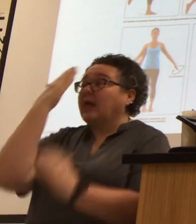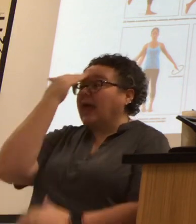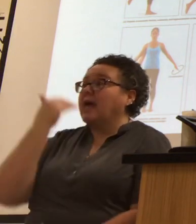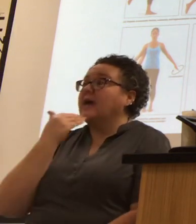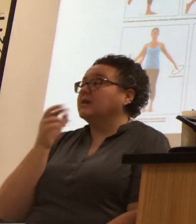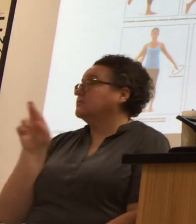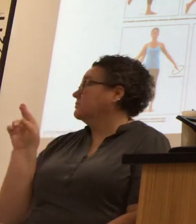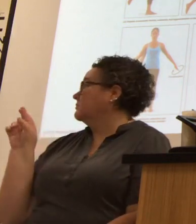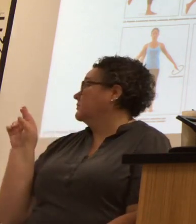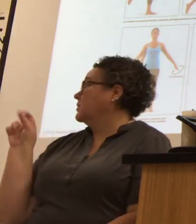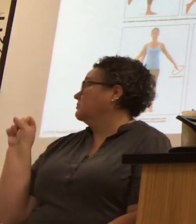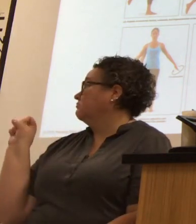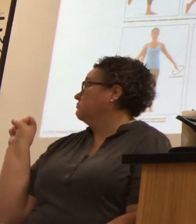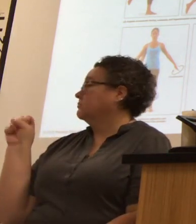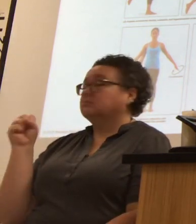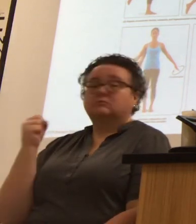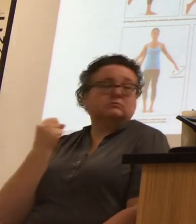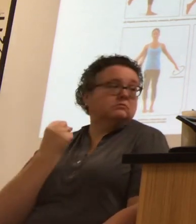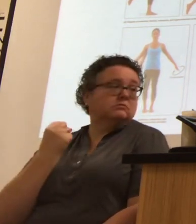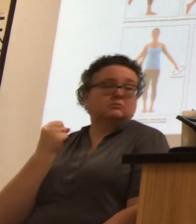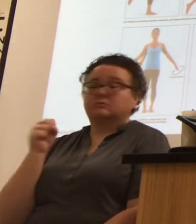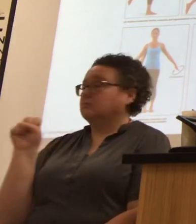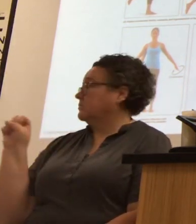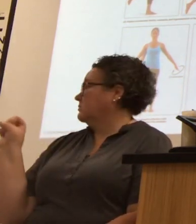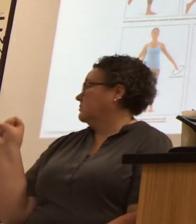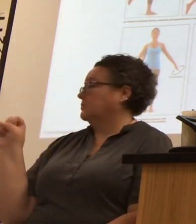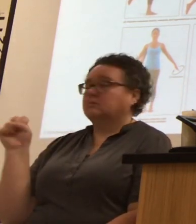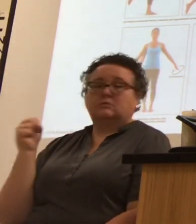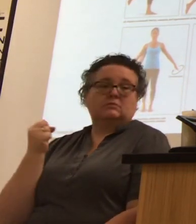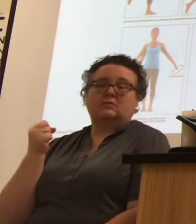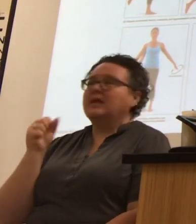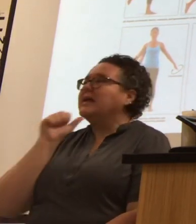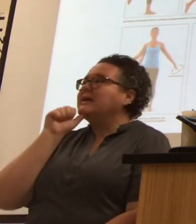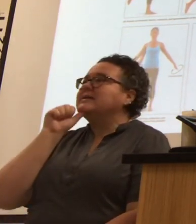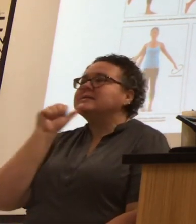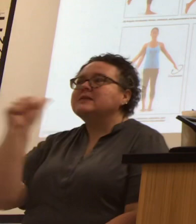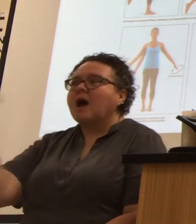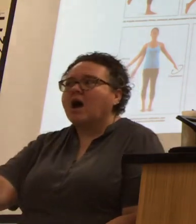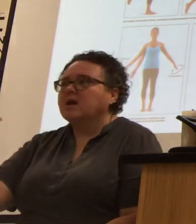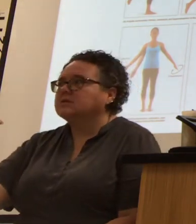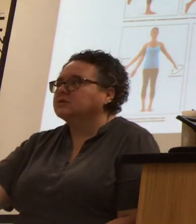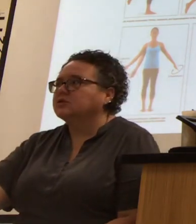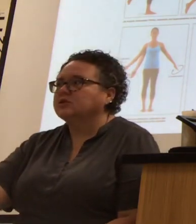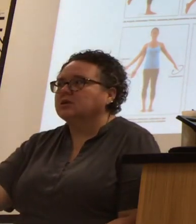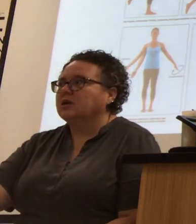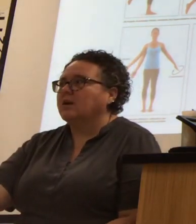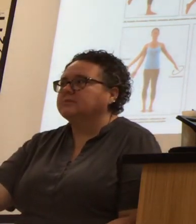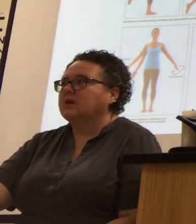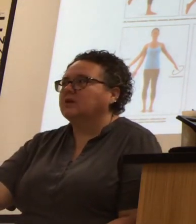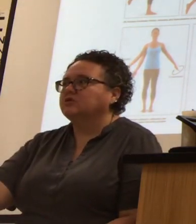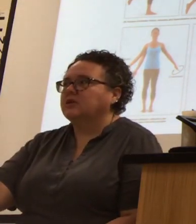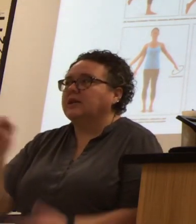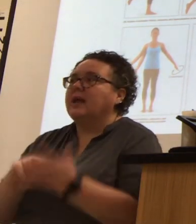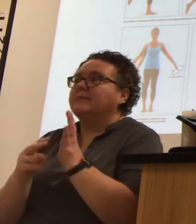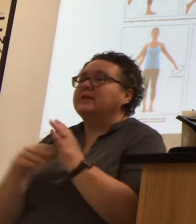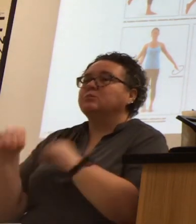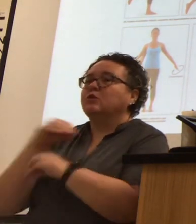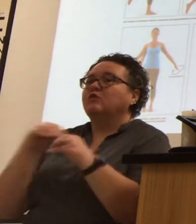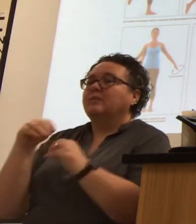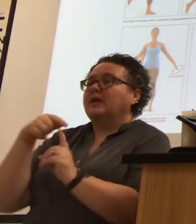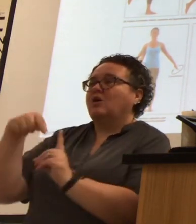You can rotate your neck. Rotation is not circumduction. Rotation is movement around a central axis.